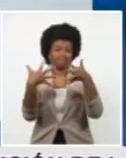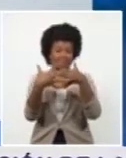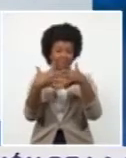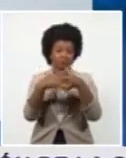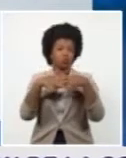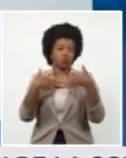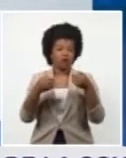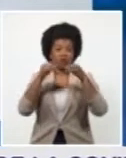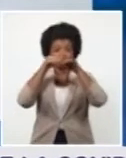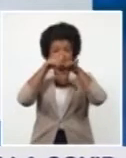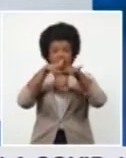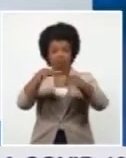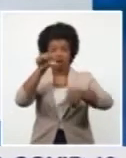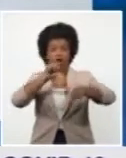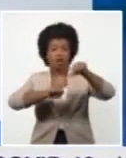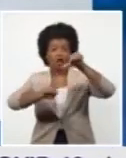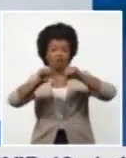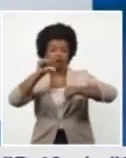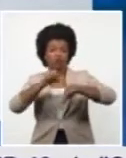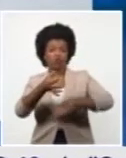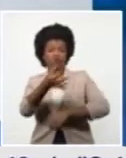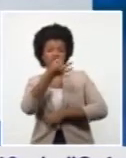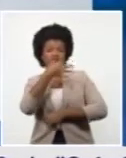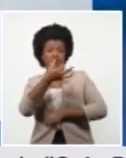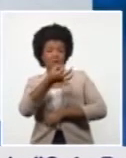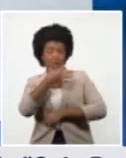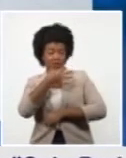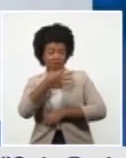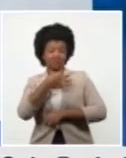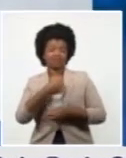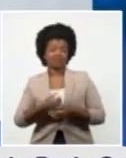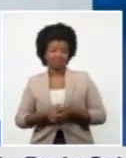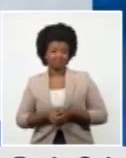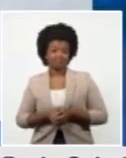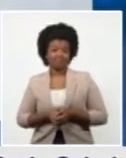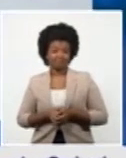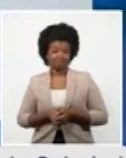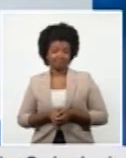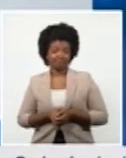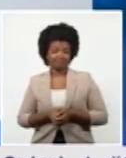5 of the 7 cases confirmed in Havana are